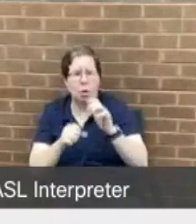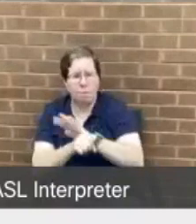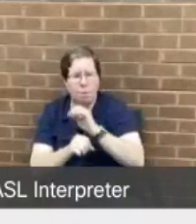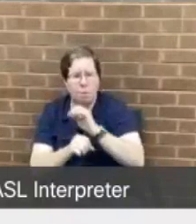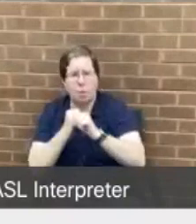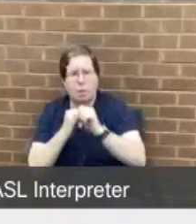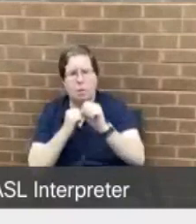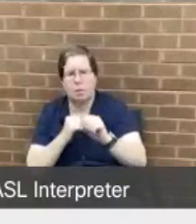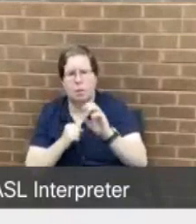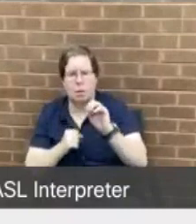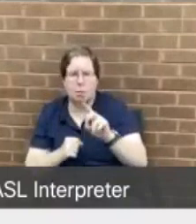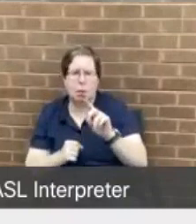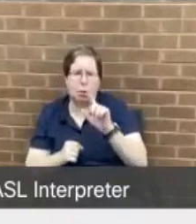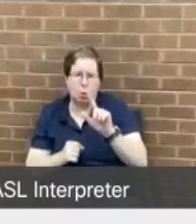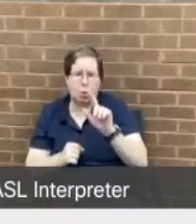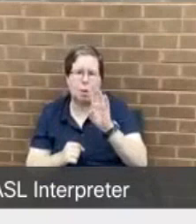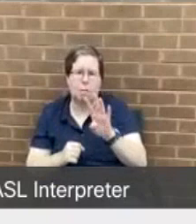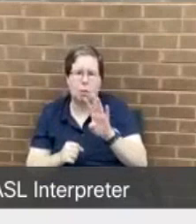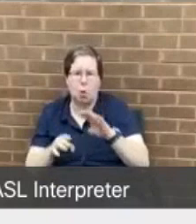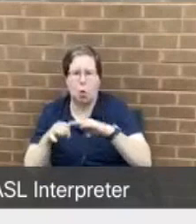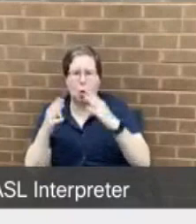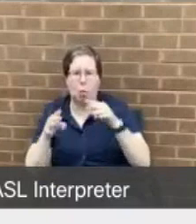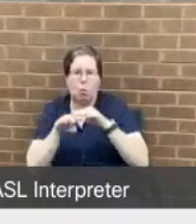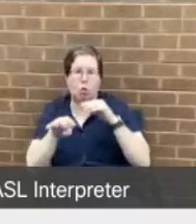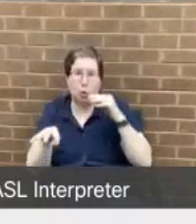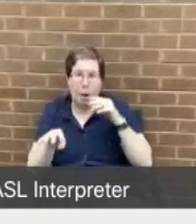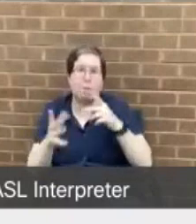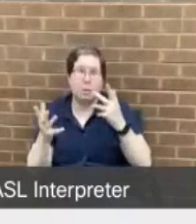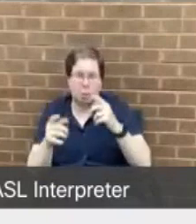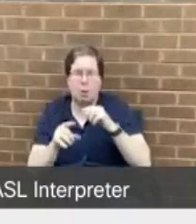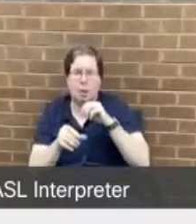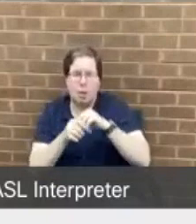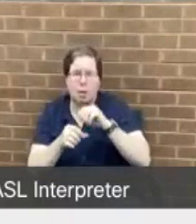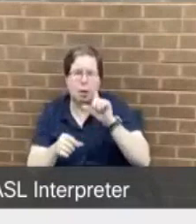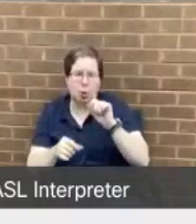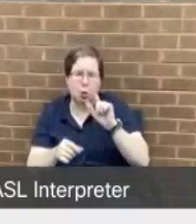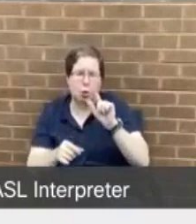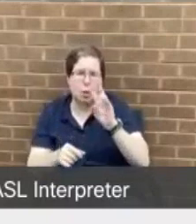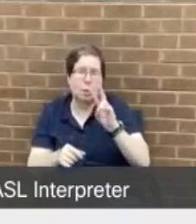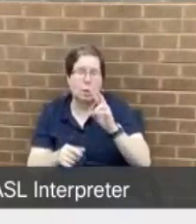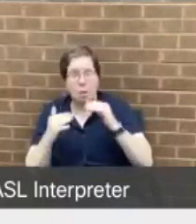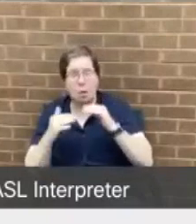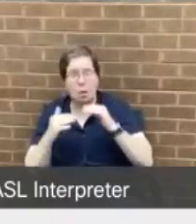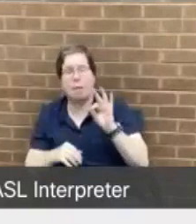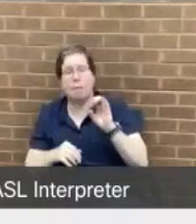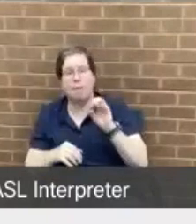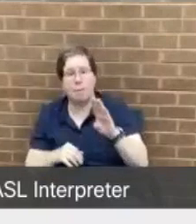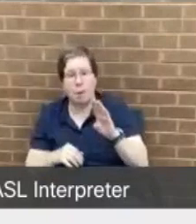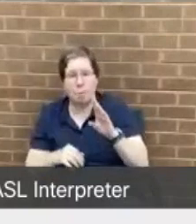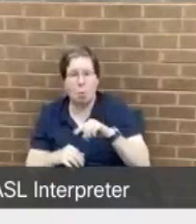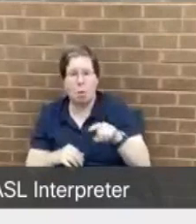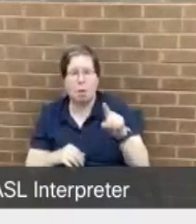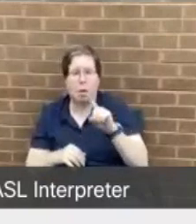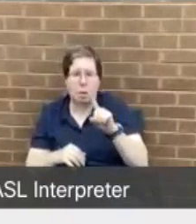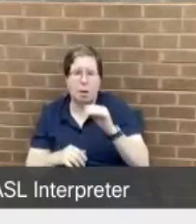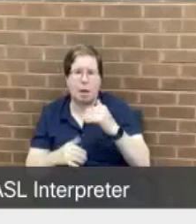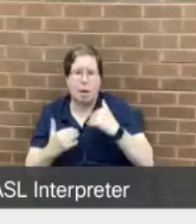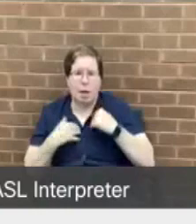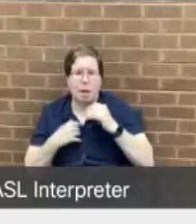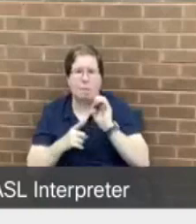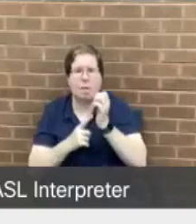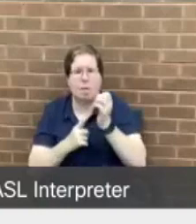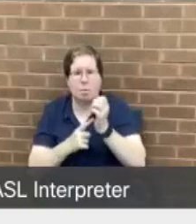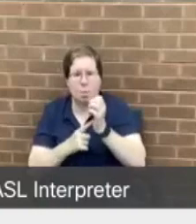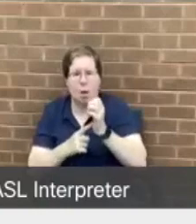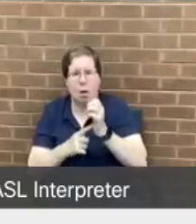of Maryland 24 open to traffic by 2027. In February, The Tier 1 draft environmental impact